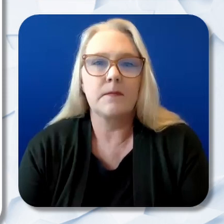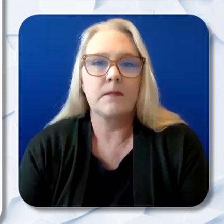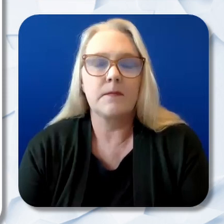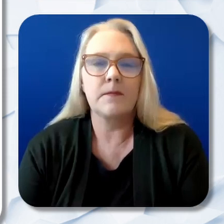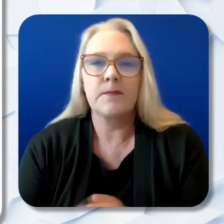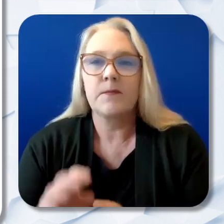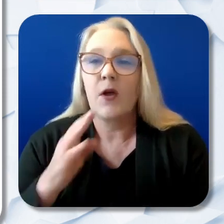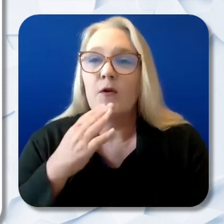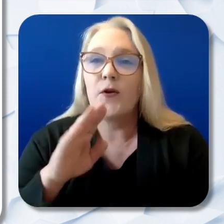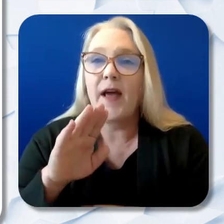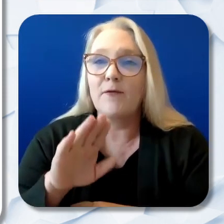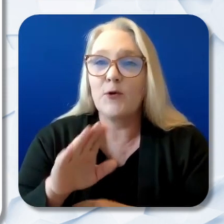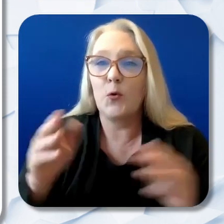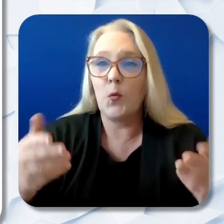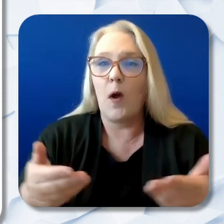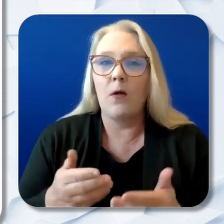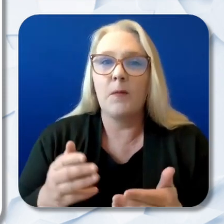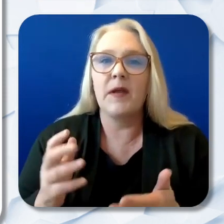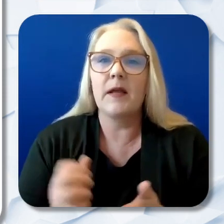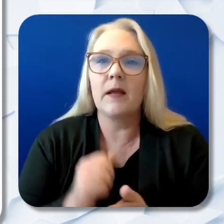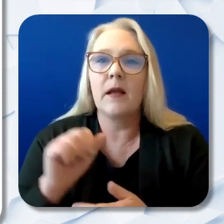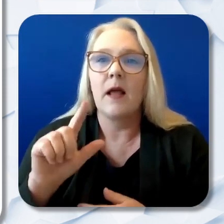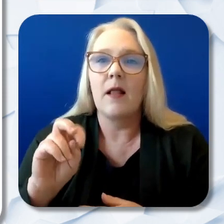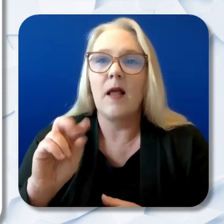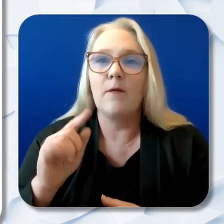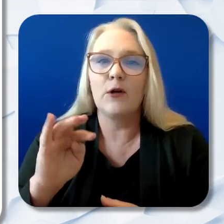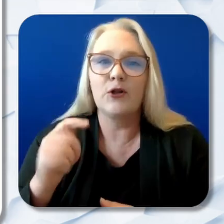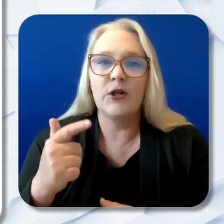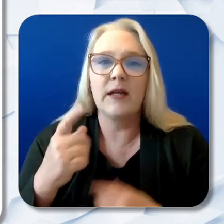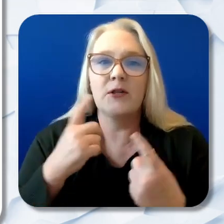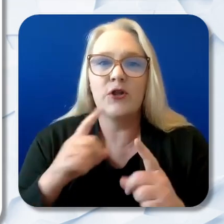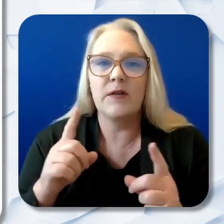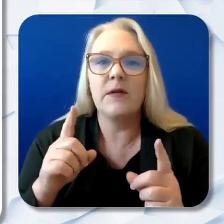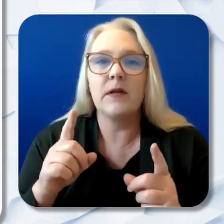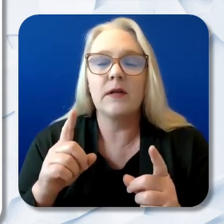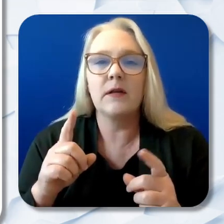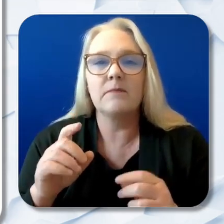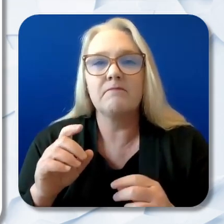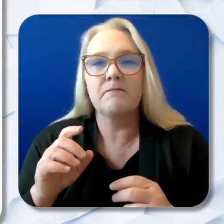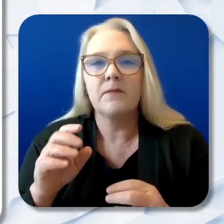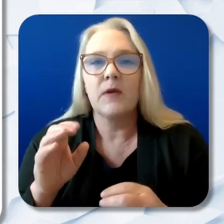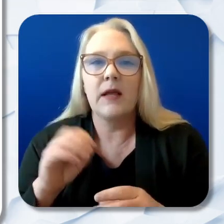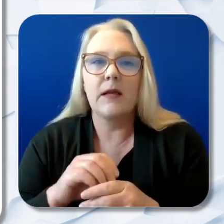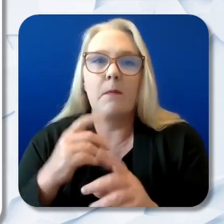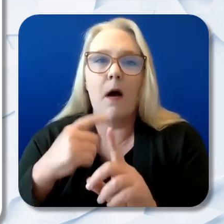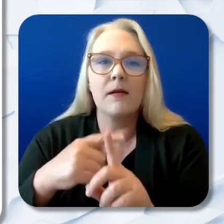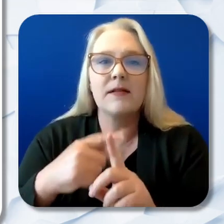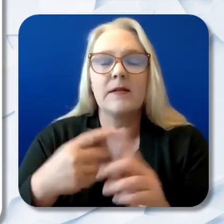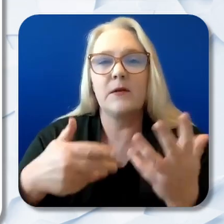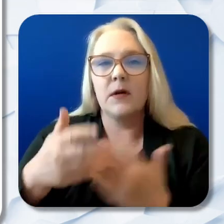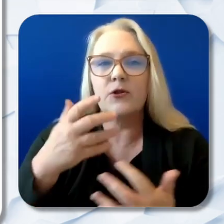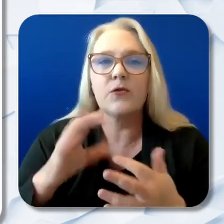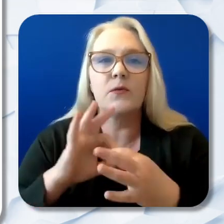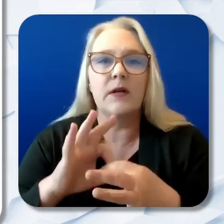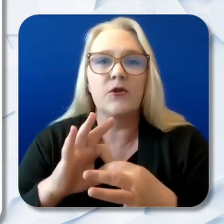Afternoon, everybody. Welcome to the Leveraging the Achieving Success in Positive Interactions, Relationships, and